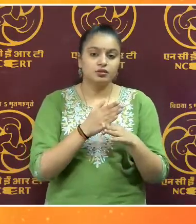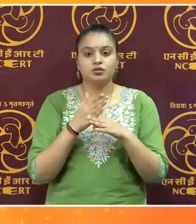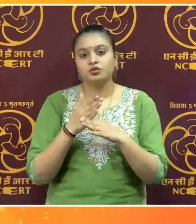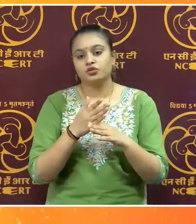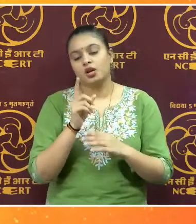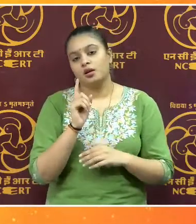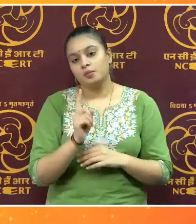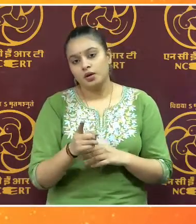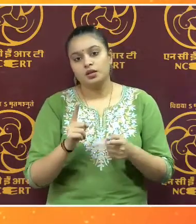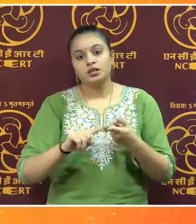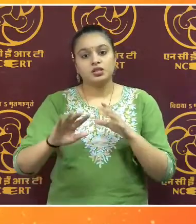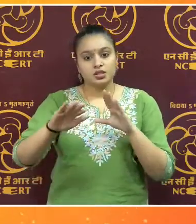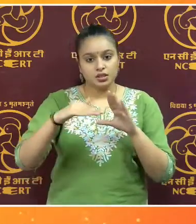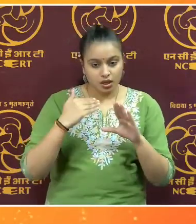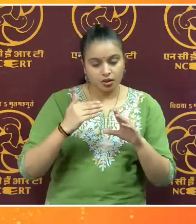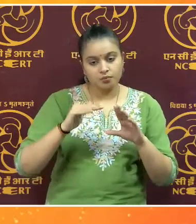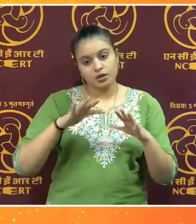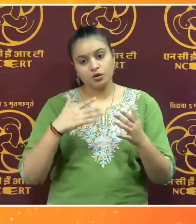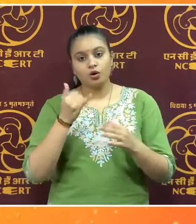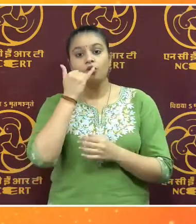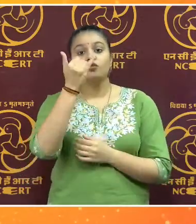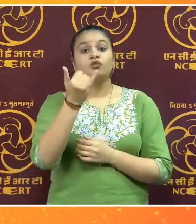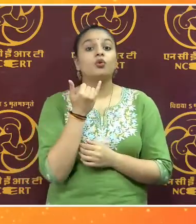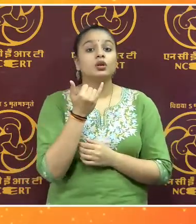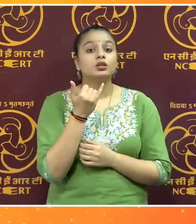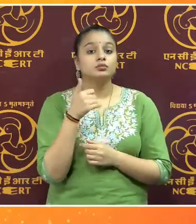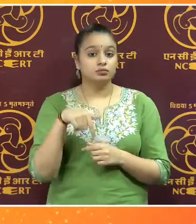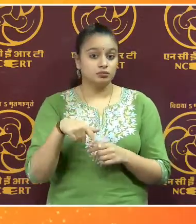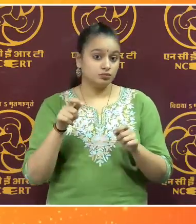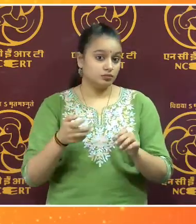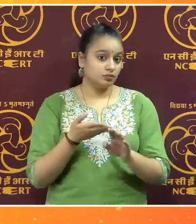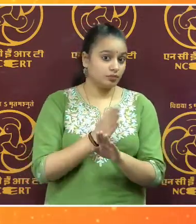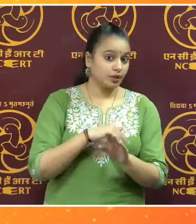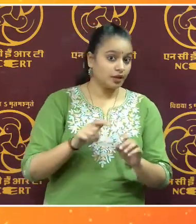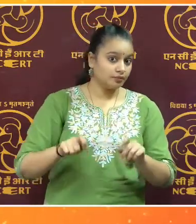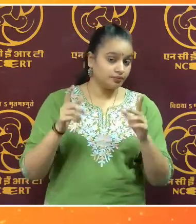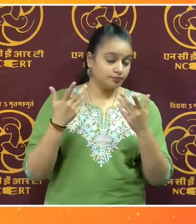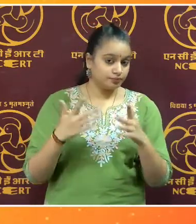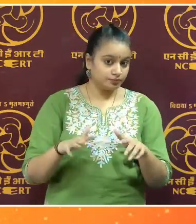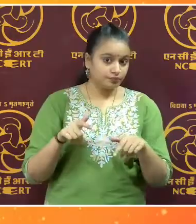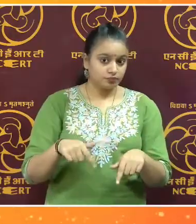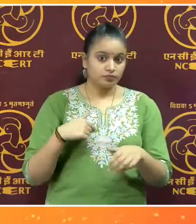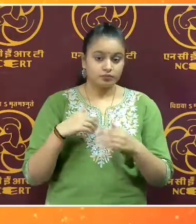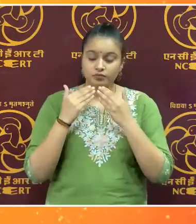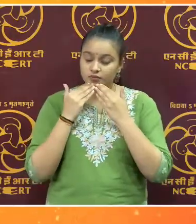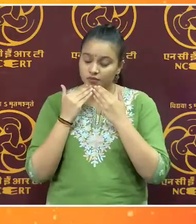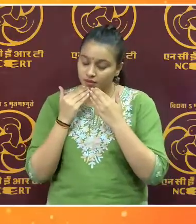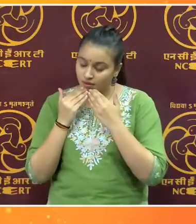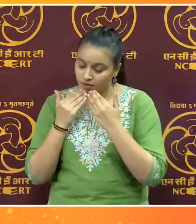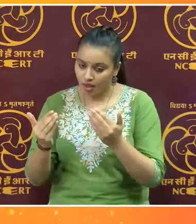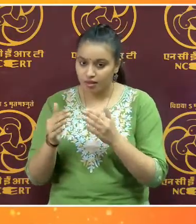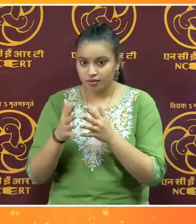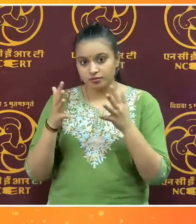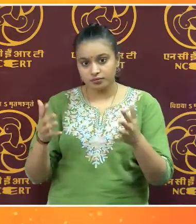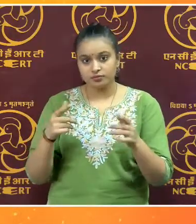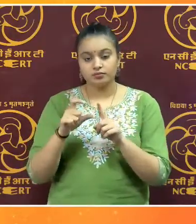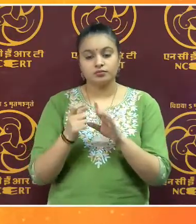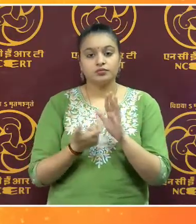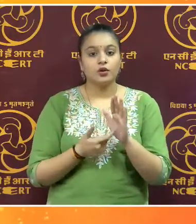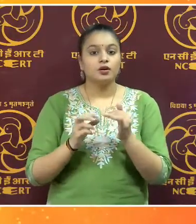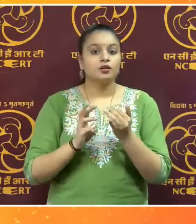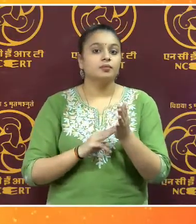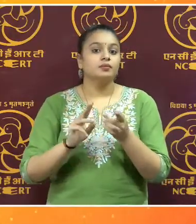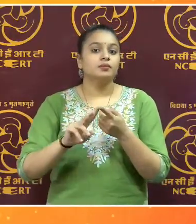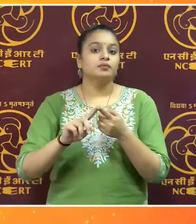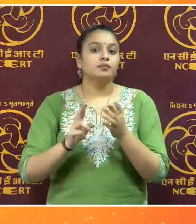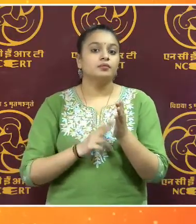us on email and telephone number which I told you earlier. And now I'd like to thank Dr. Meenakshi ma'am